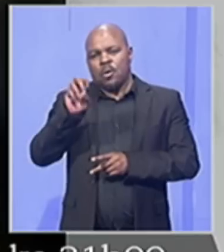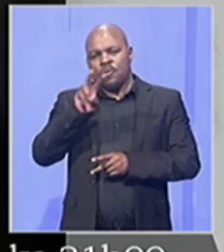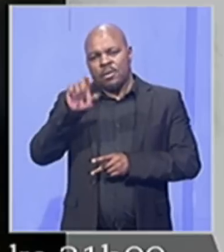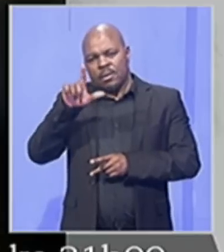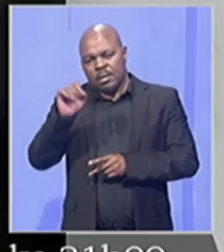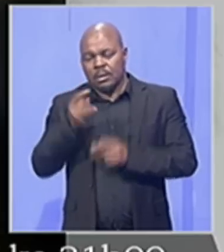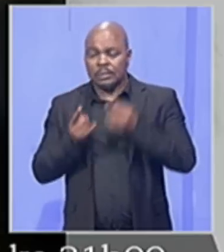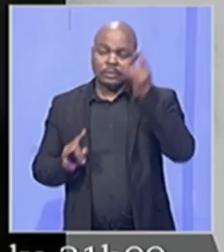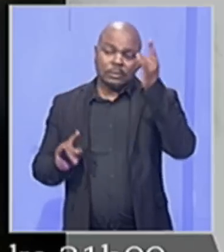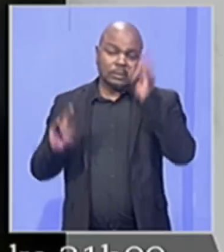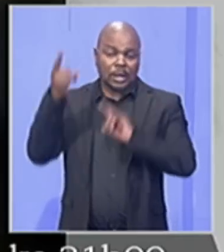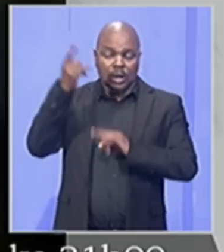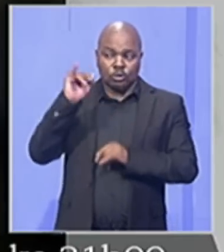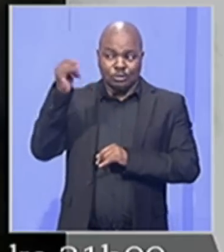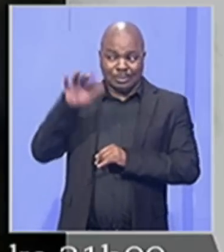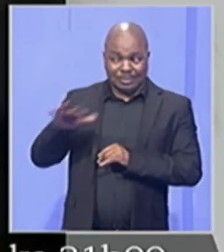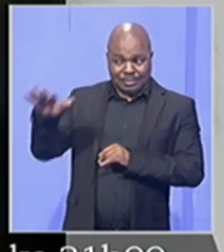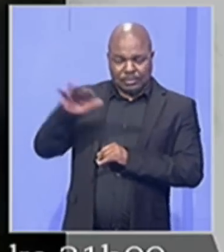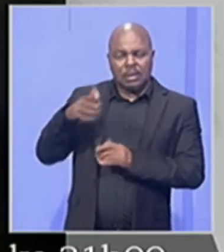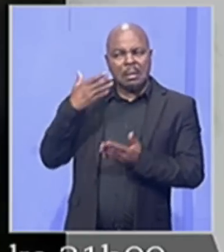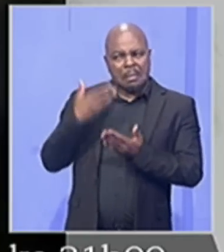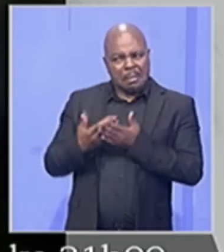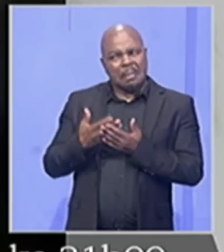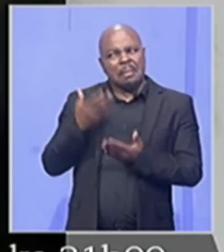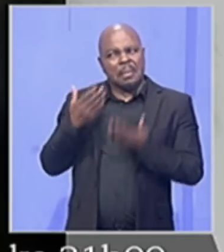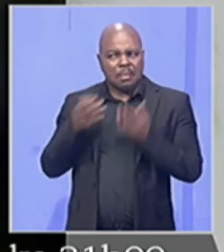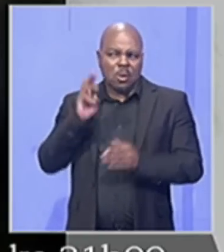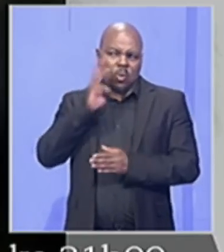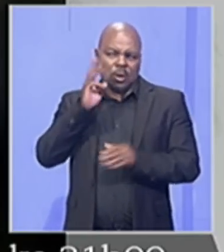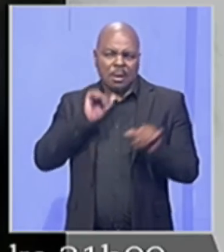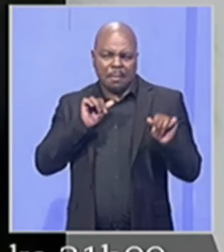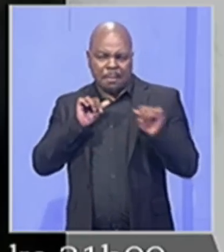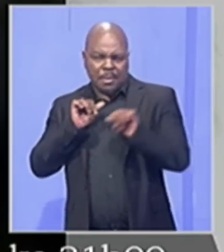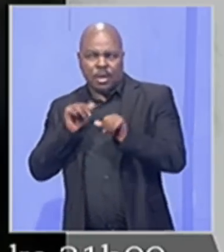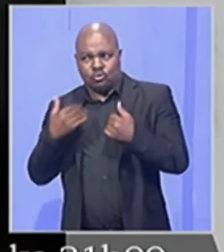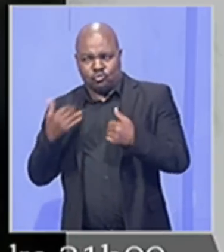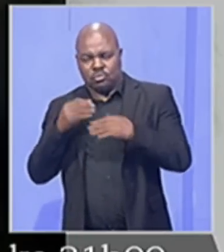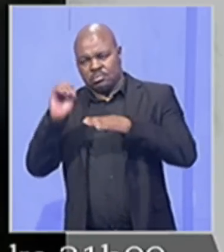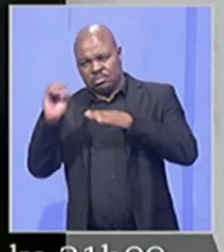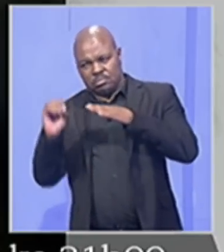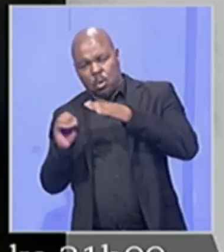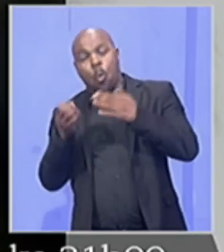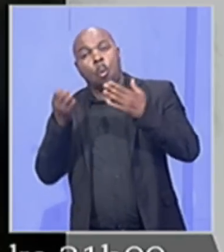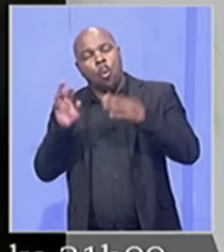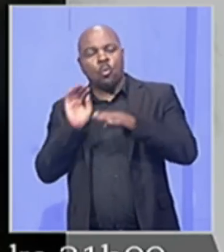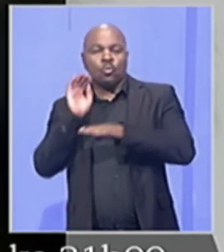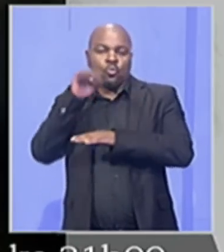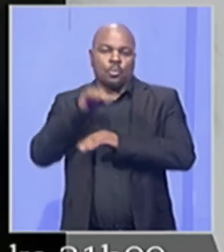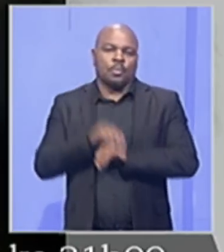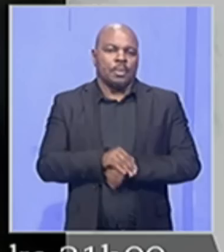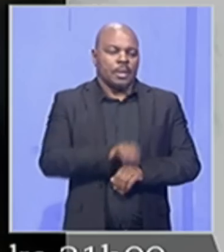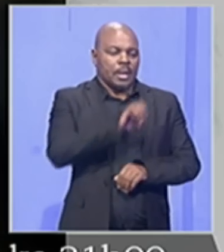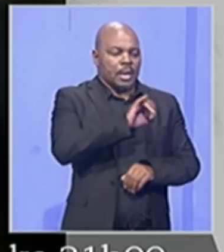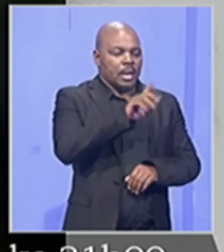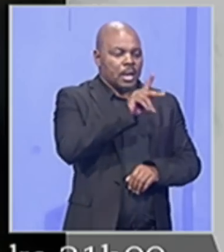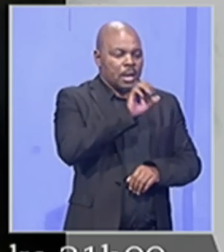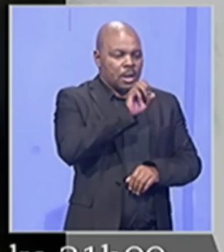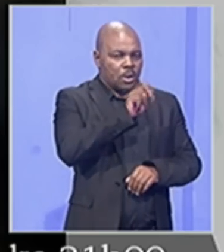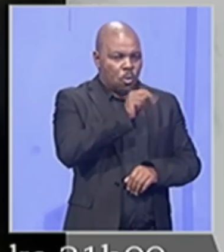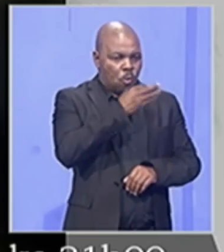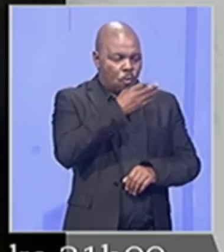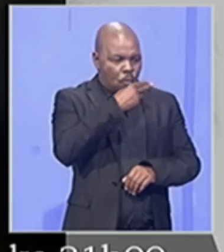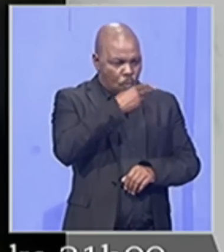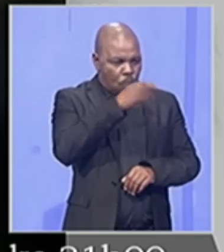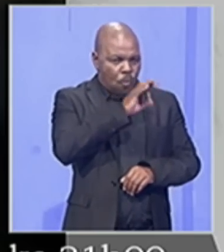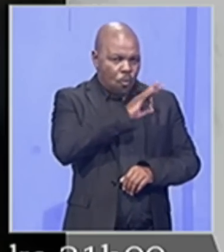city, can expect water later today or tomorrow. Then Aikenhof, which is scheduled for completion at